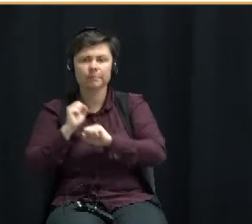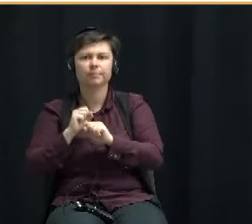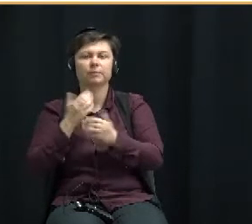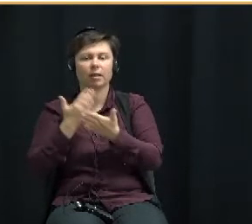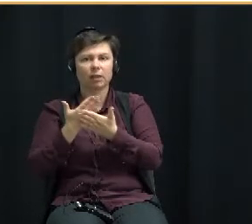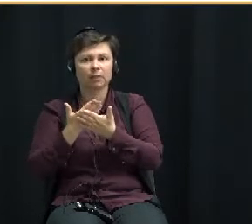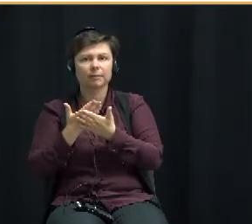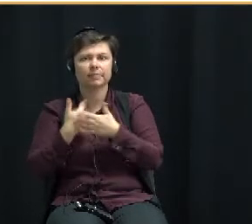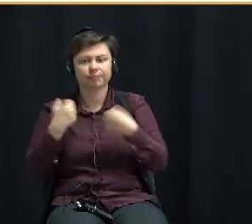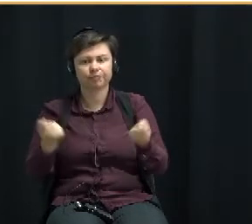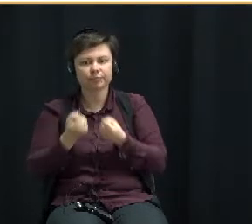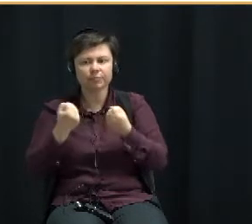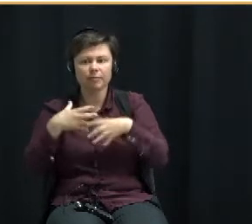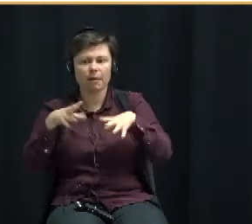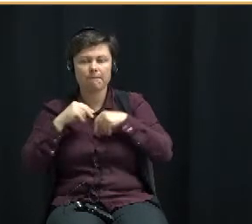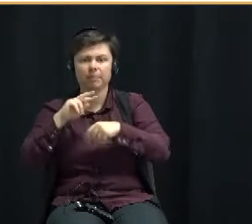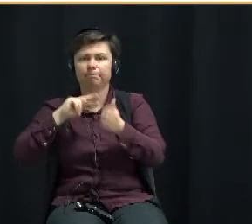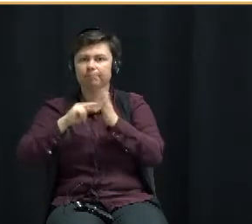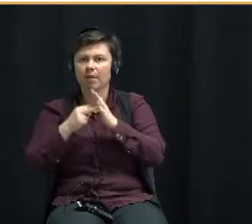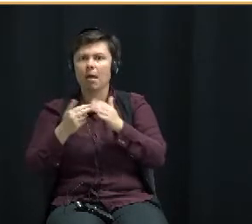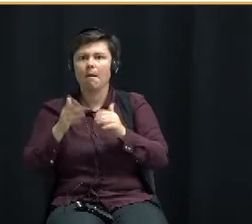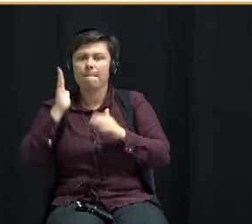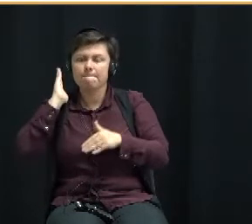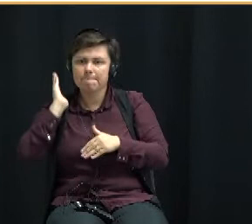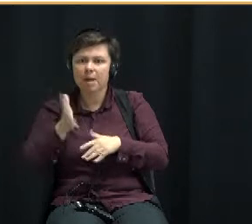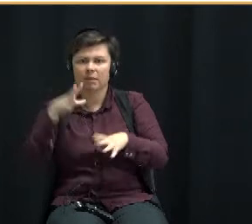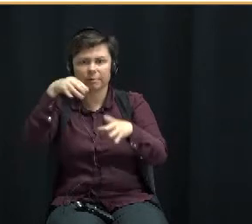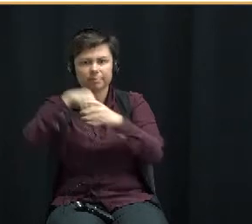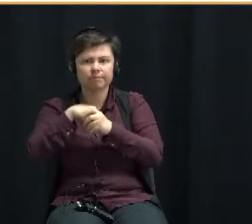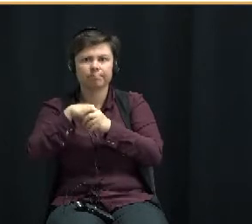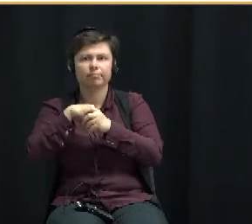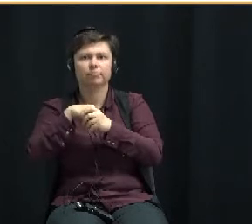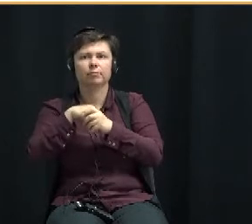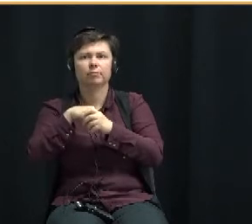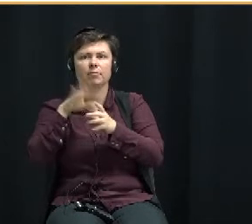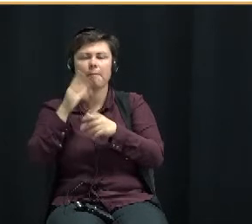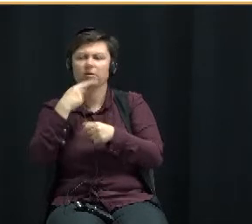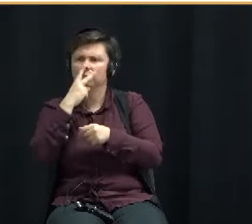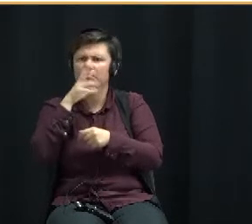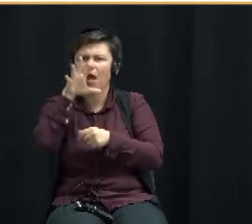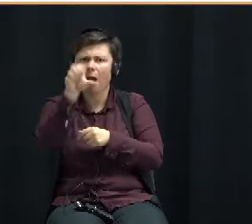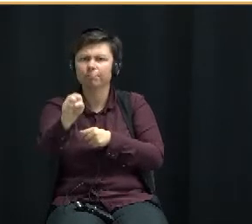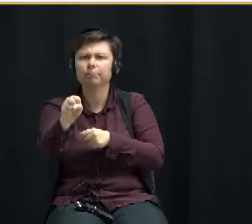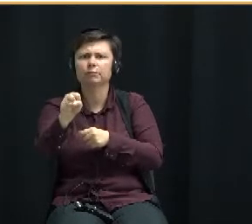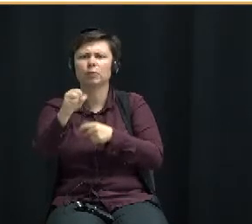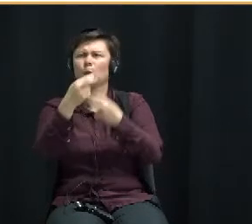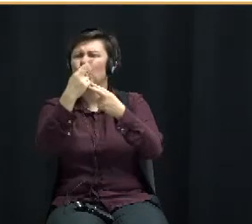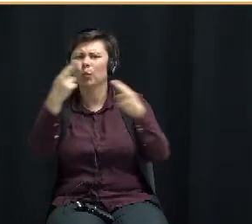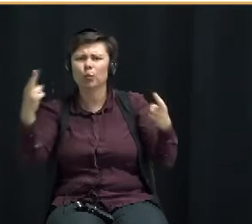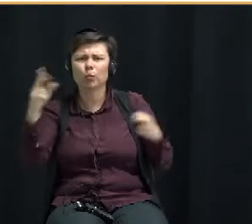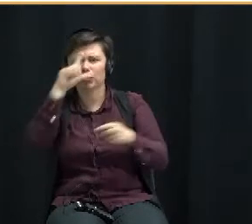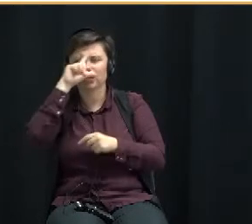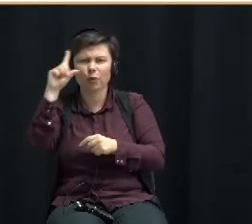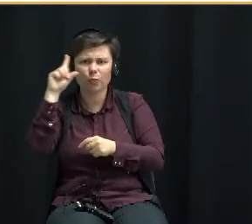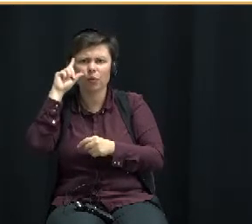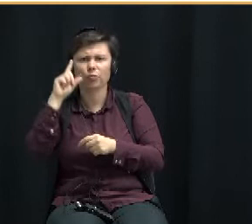diversity, design for social inclusion, and that covers not only people with